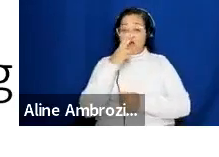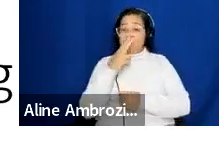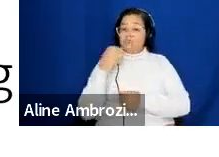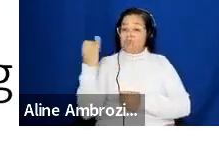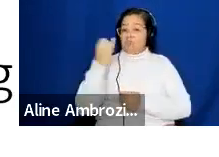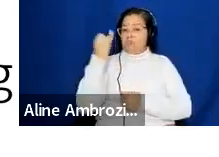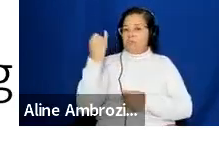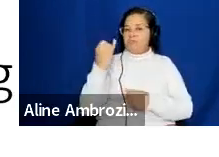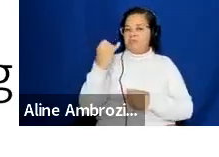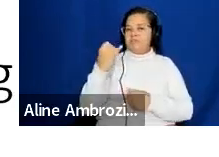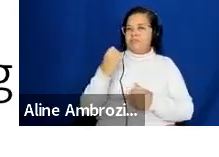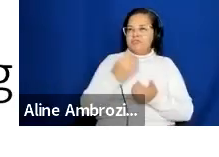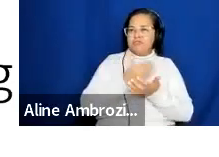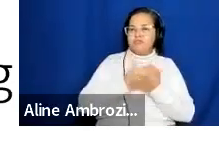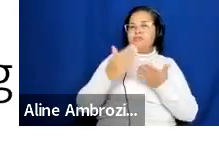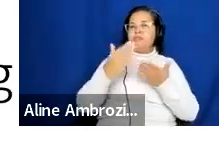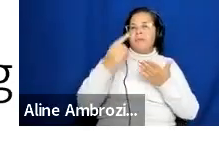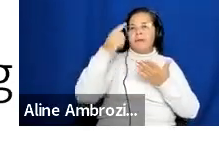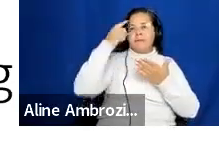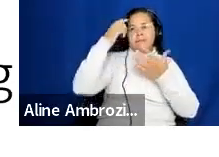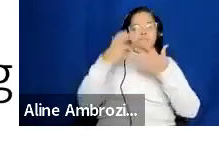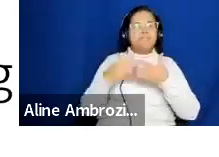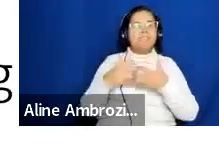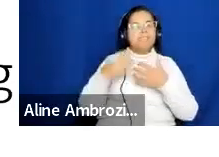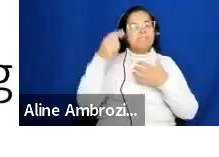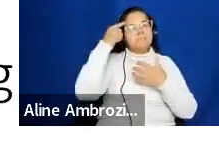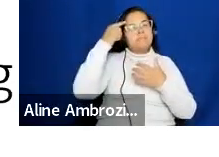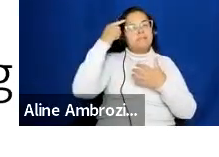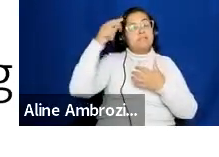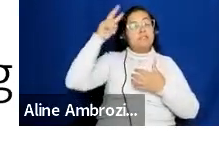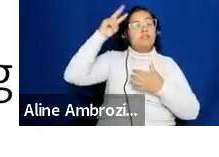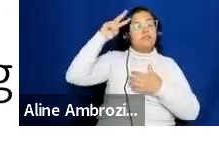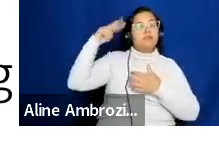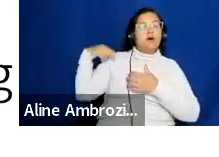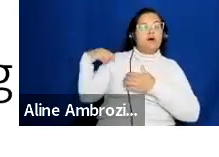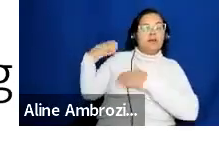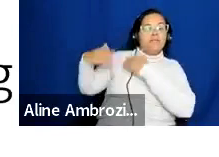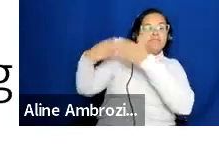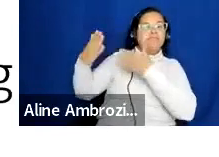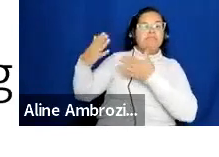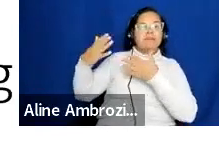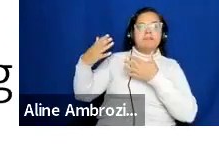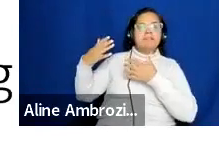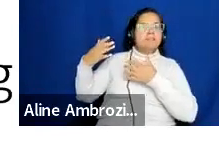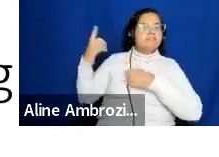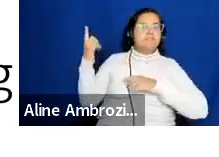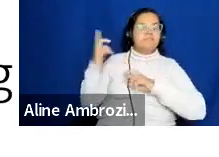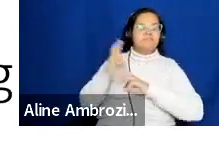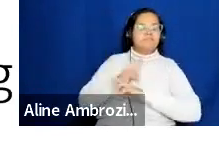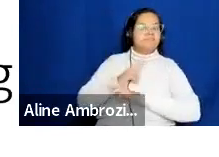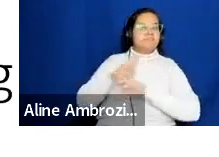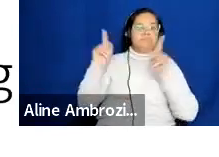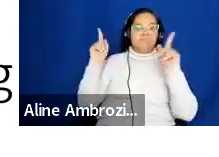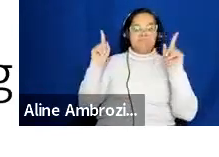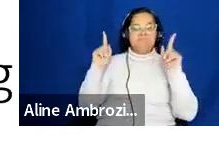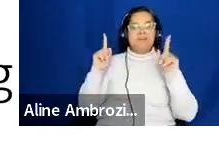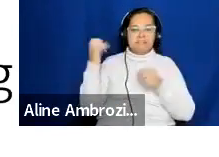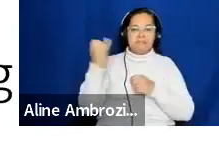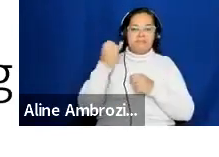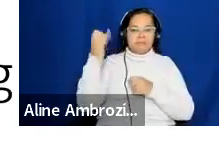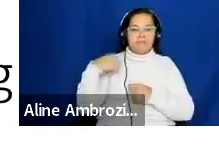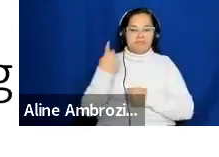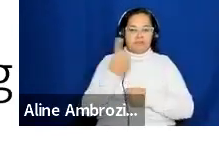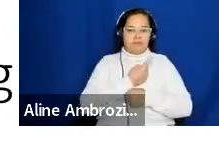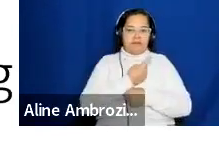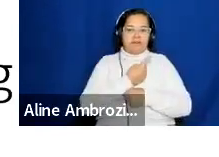evolutionary historicism is an important issue, I think, which again is controversial.